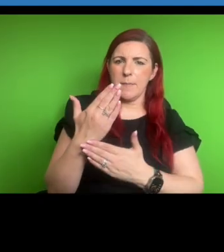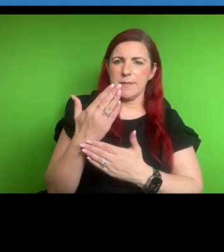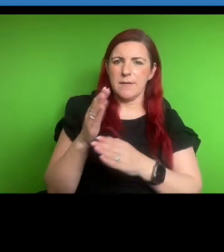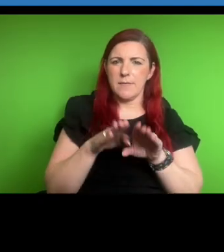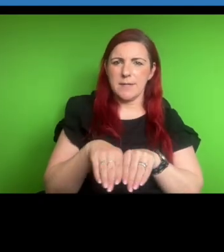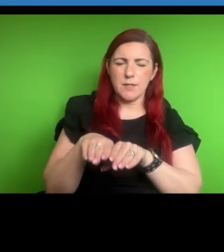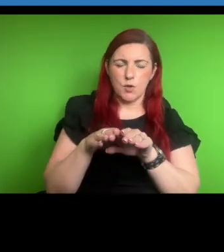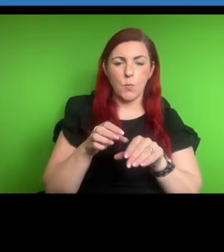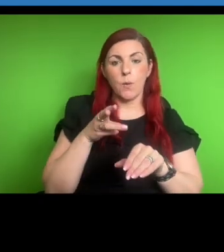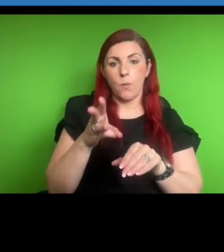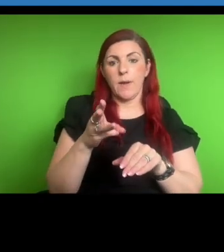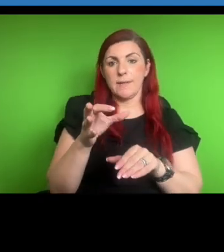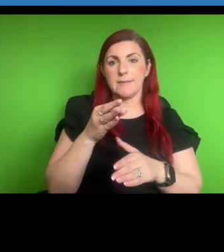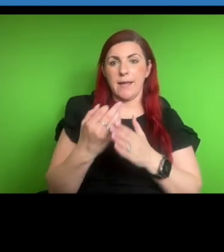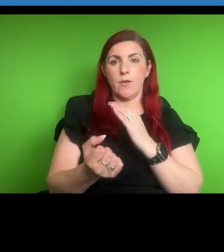to consider them